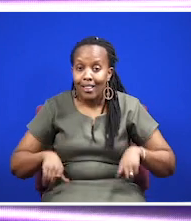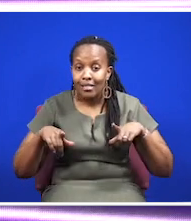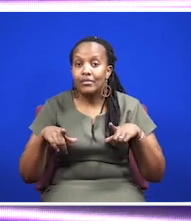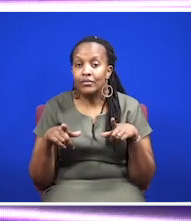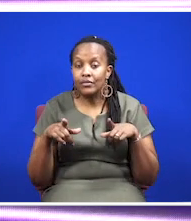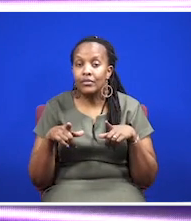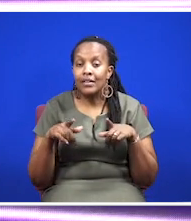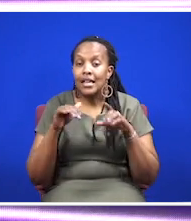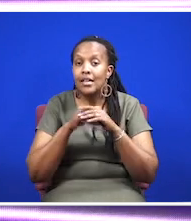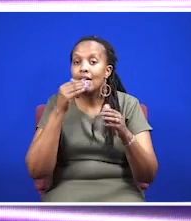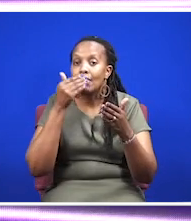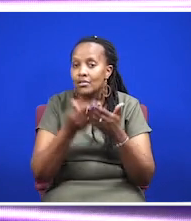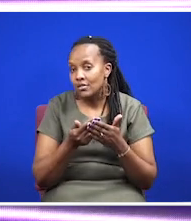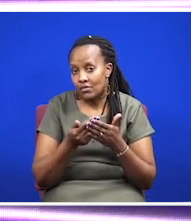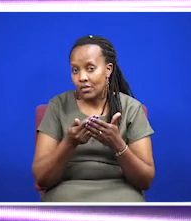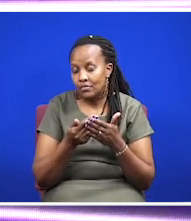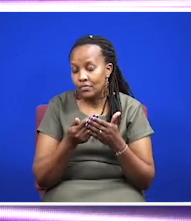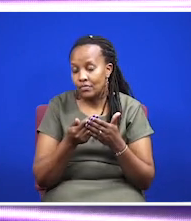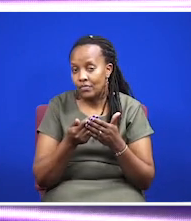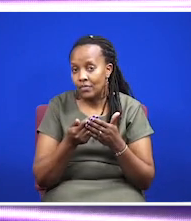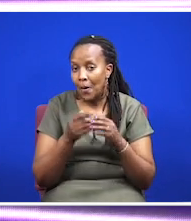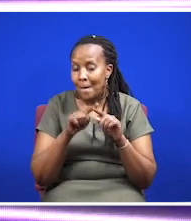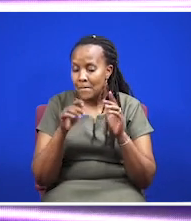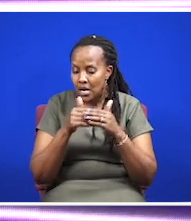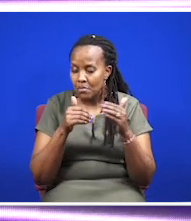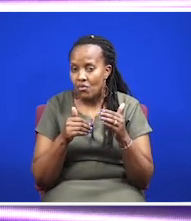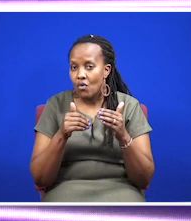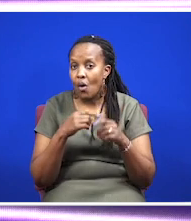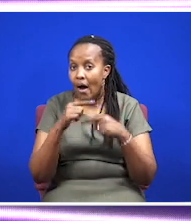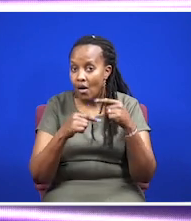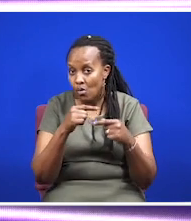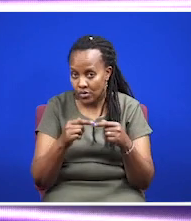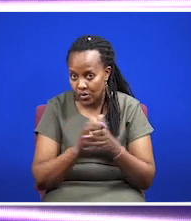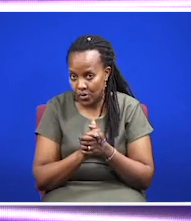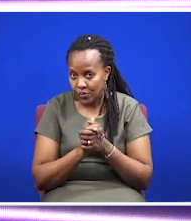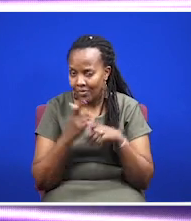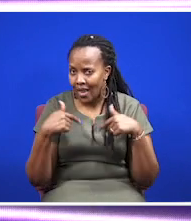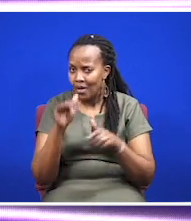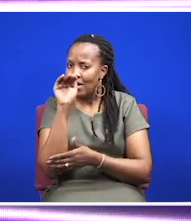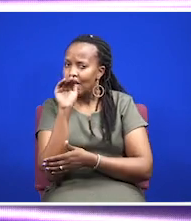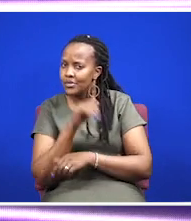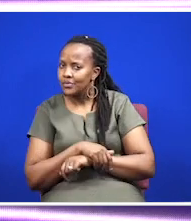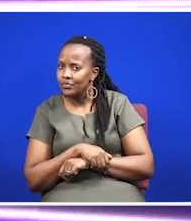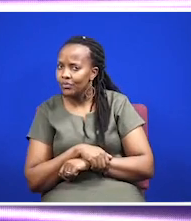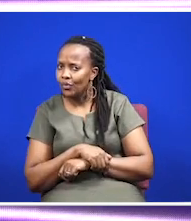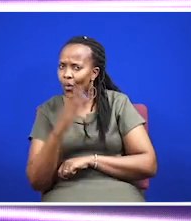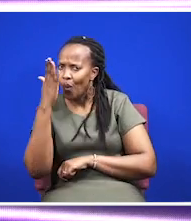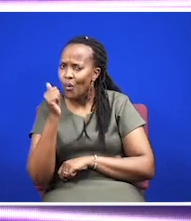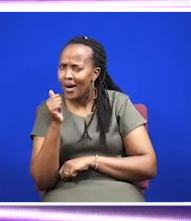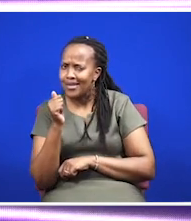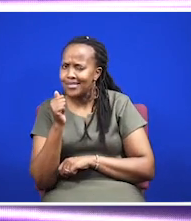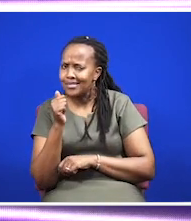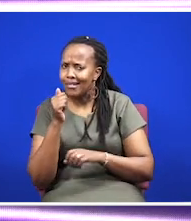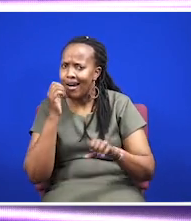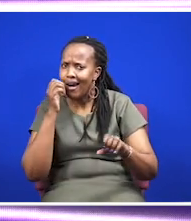for what God has done. But before I jump the gun, let me ask, why is it that we find it so